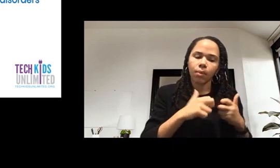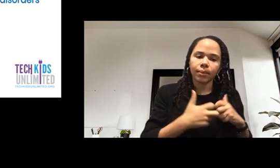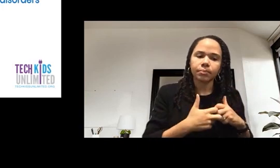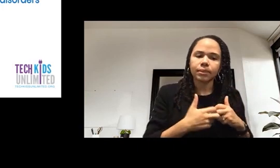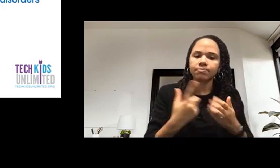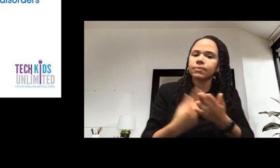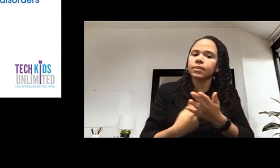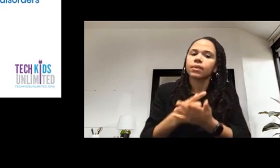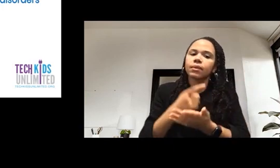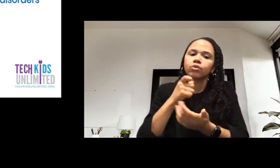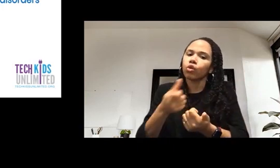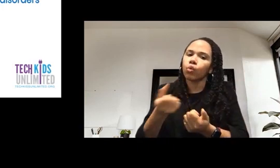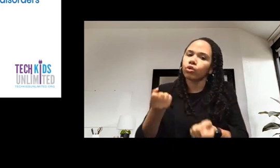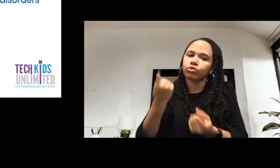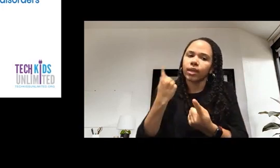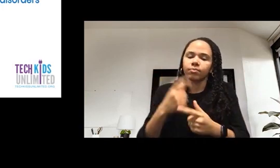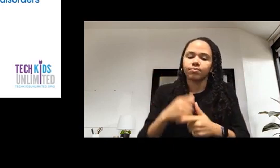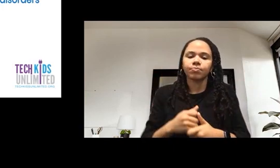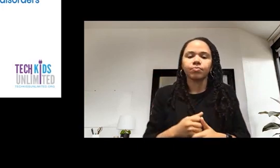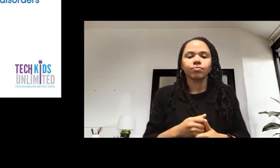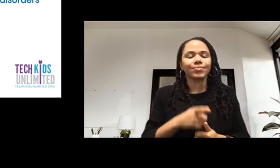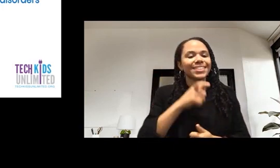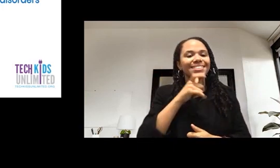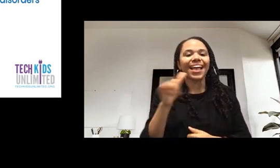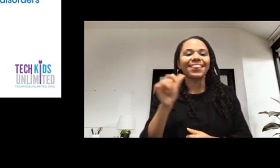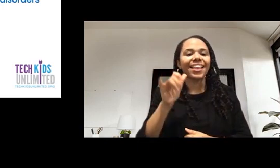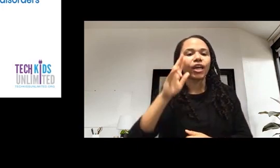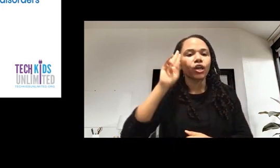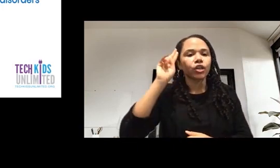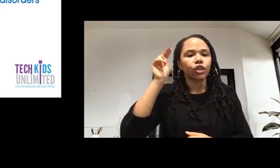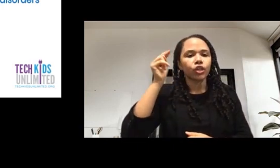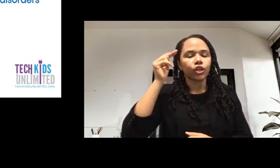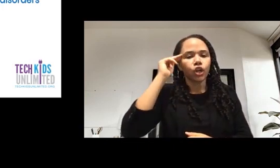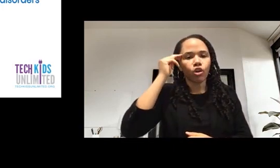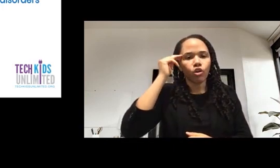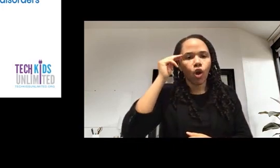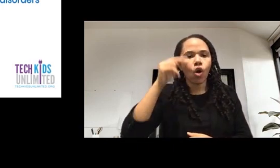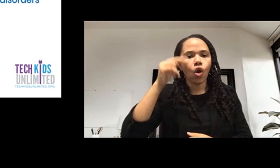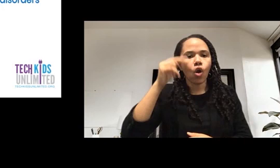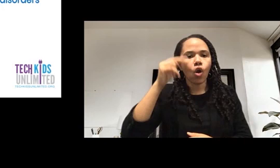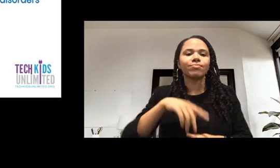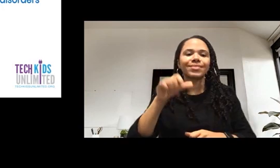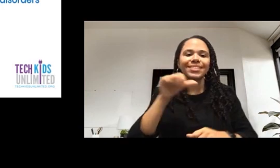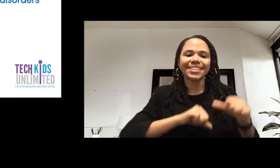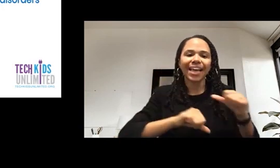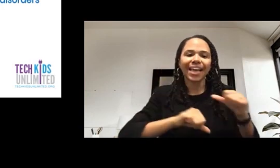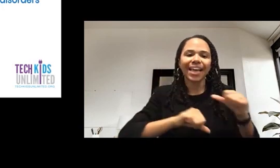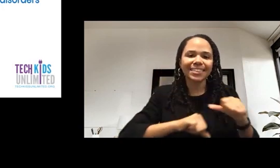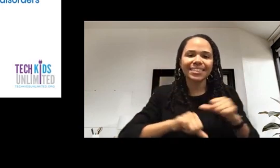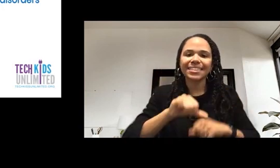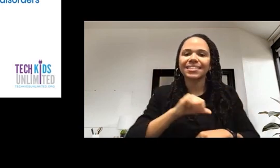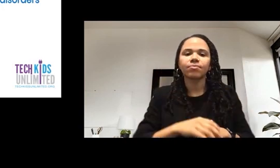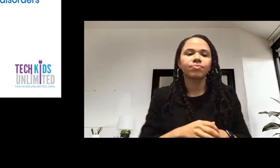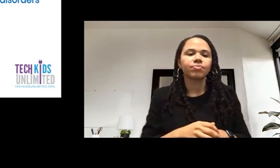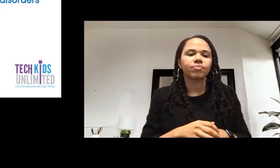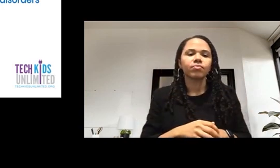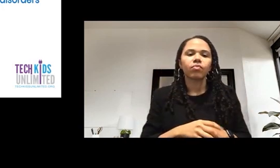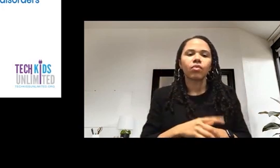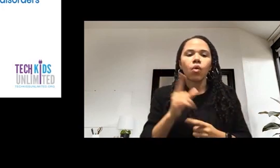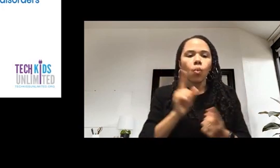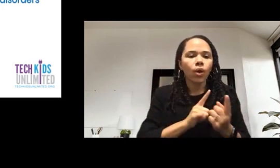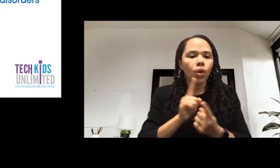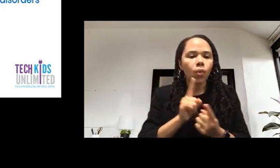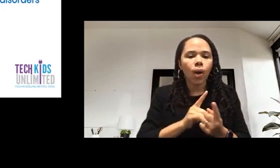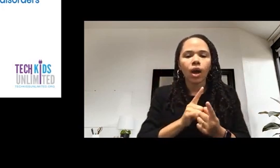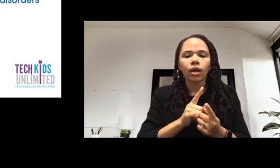week long. It's not like neuroscience. We're using individualized support, scaffolding breaks, one-to-one supports. All of our programs